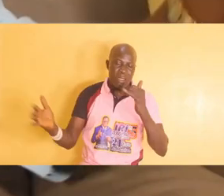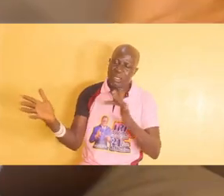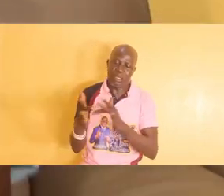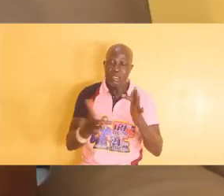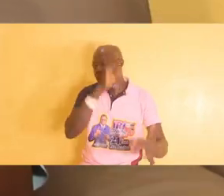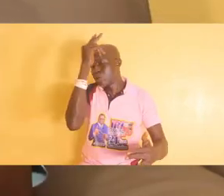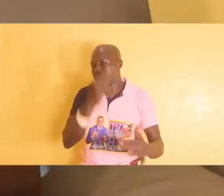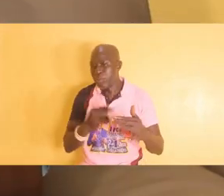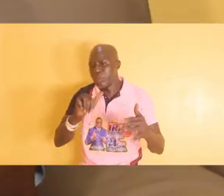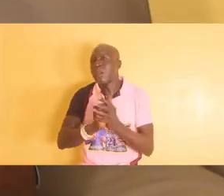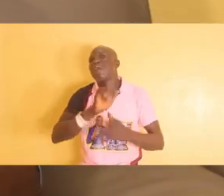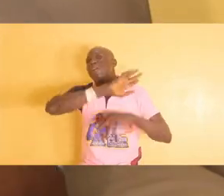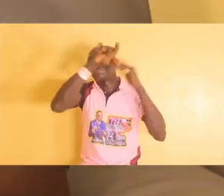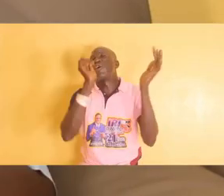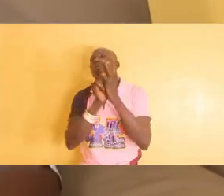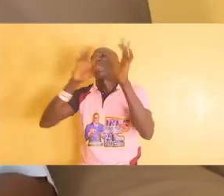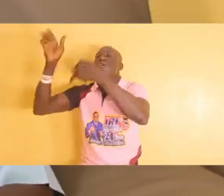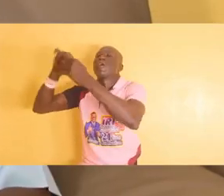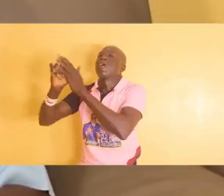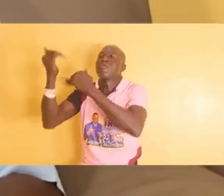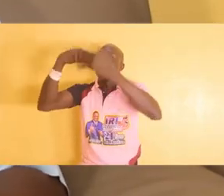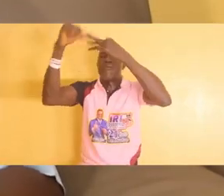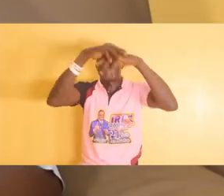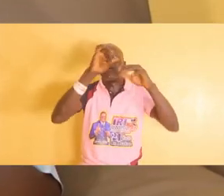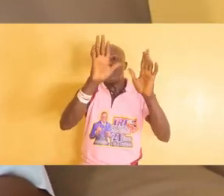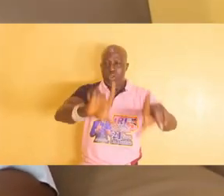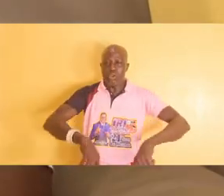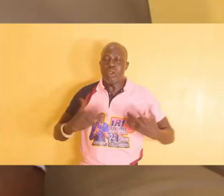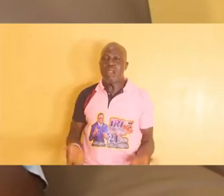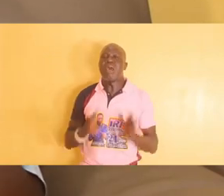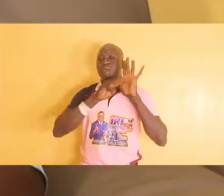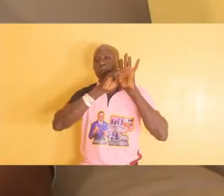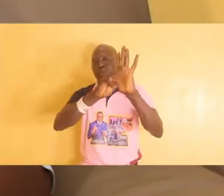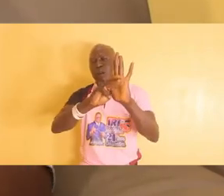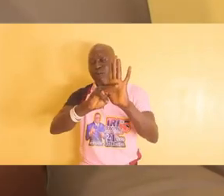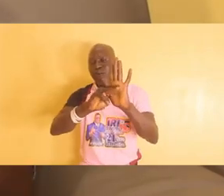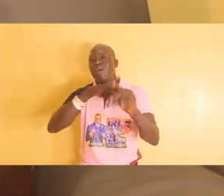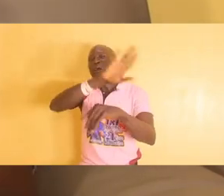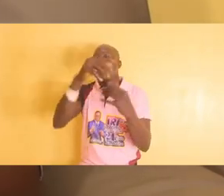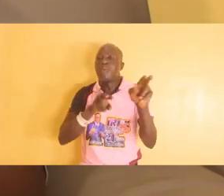Amen. Amen. Amen. Amen.